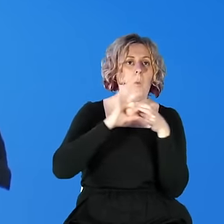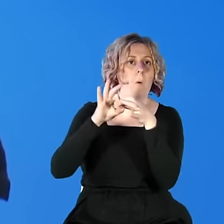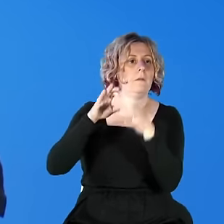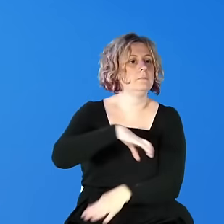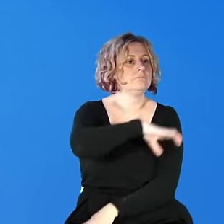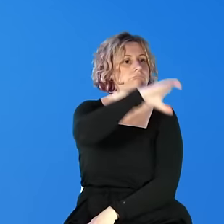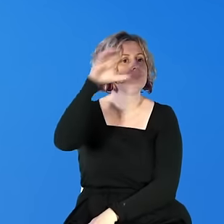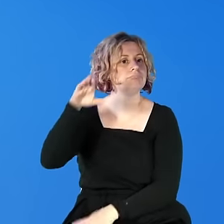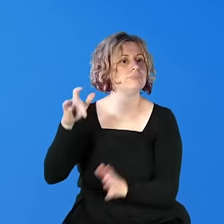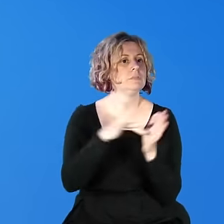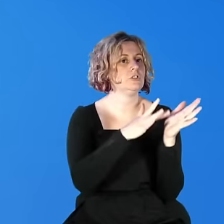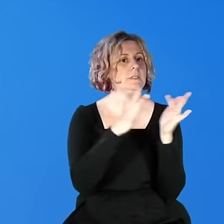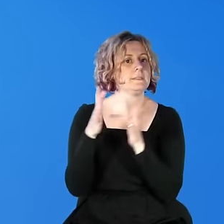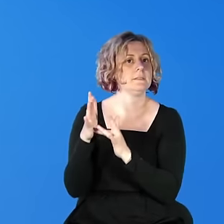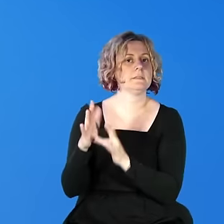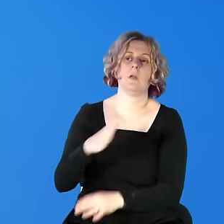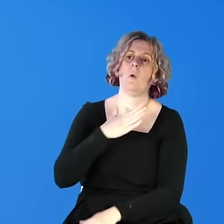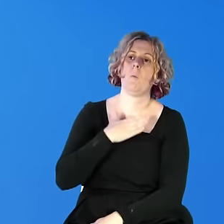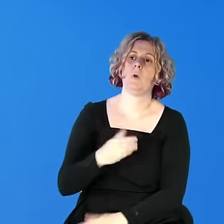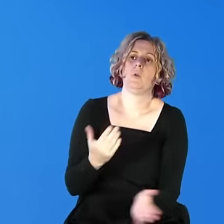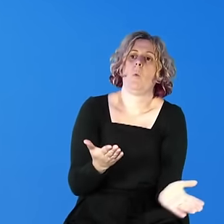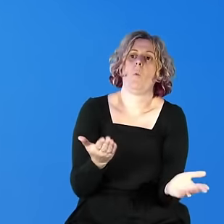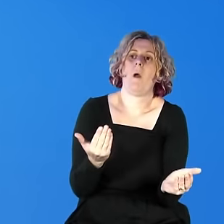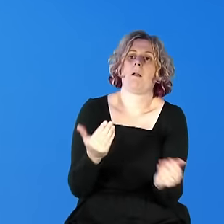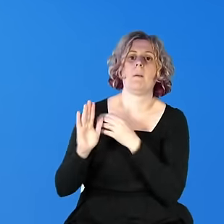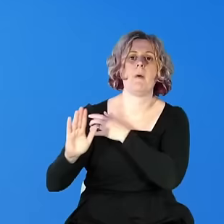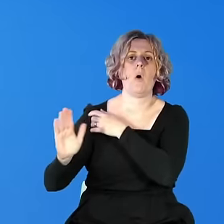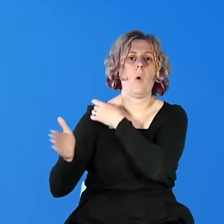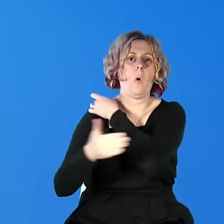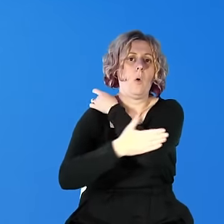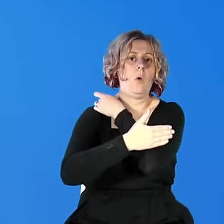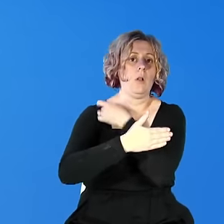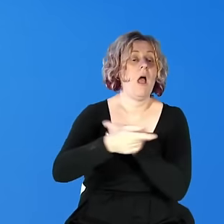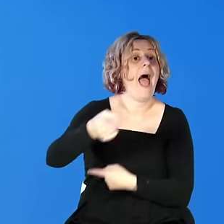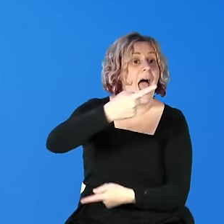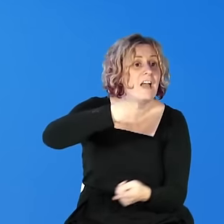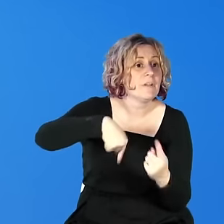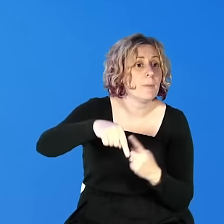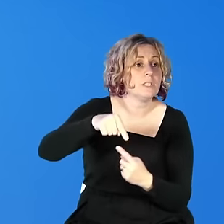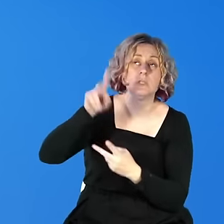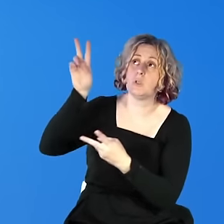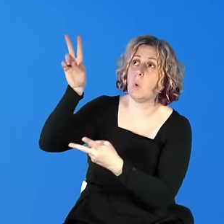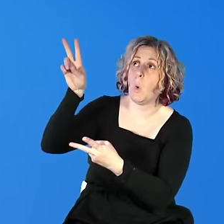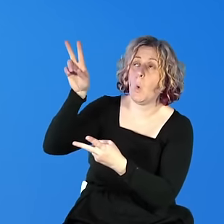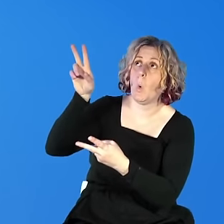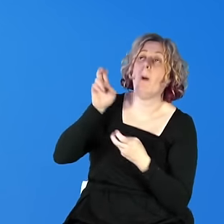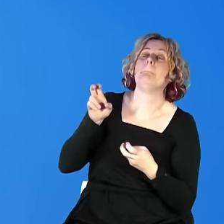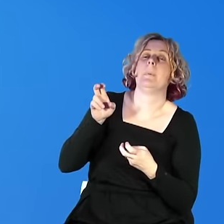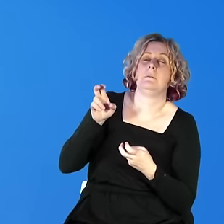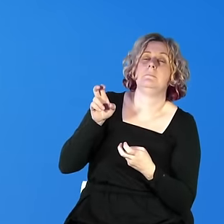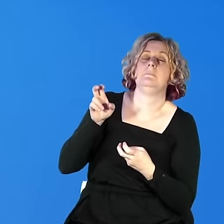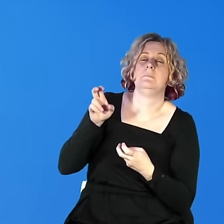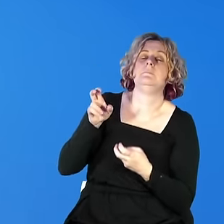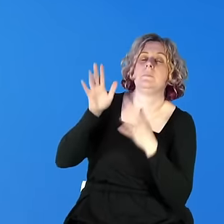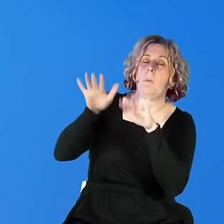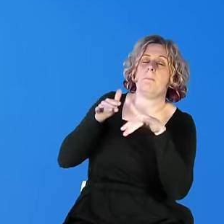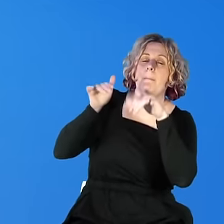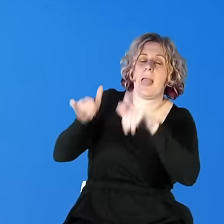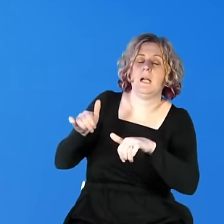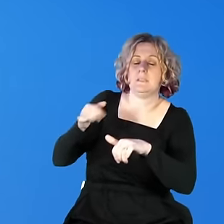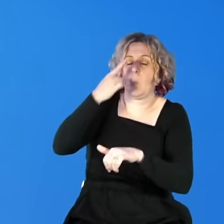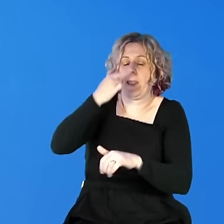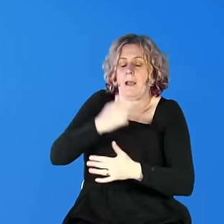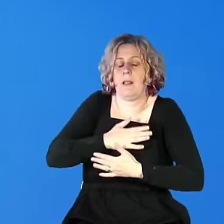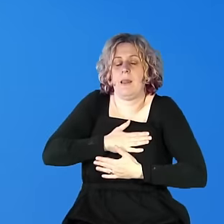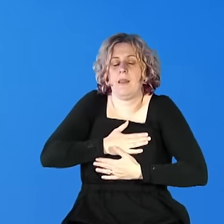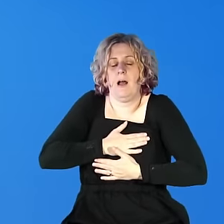and for everyone to hear the word of the Lord, to be blessed by it, so that they can love and live for Christ